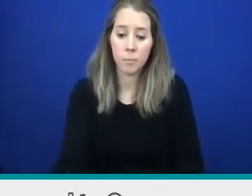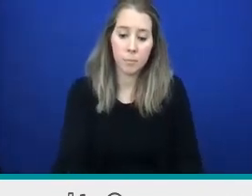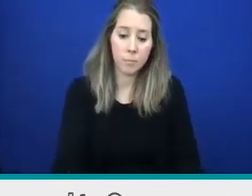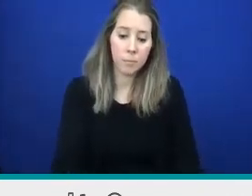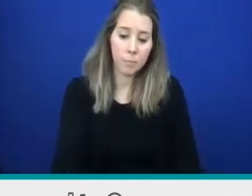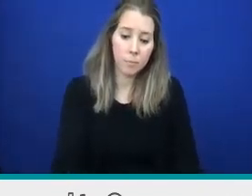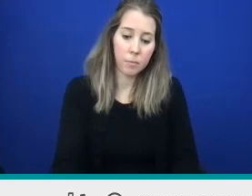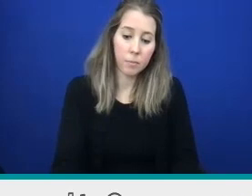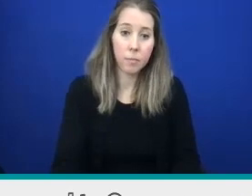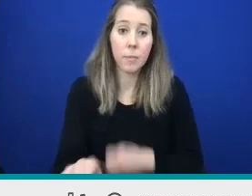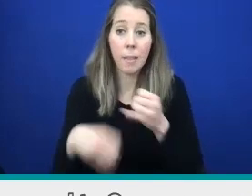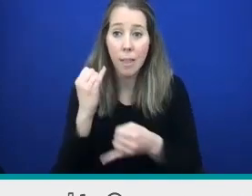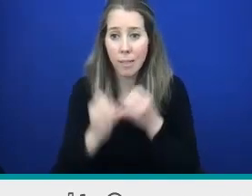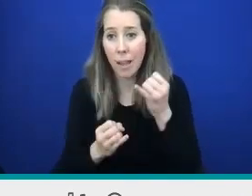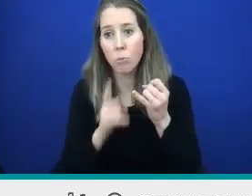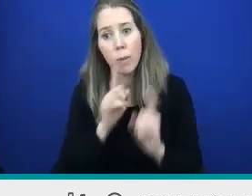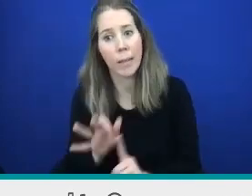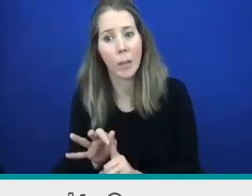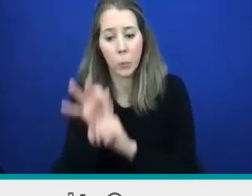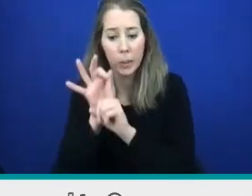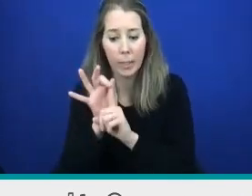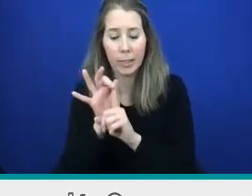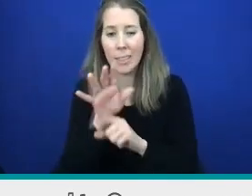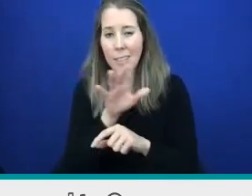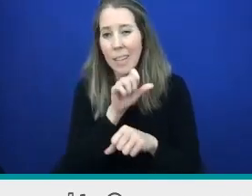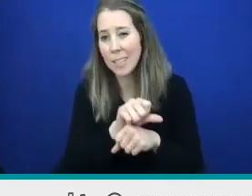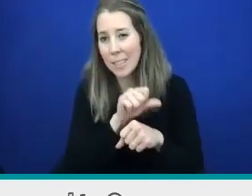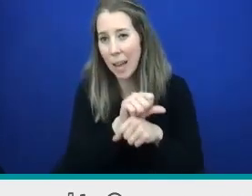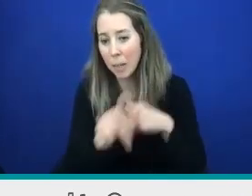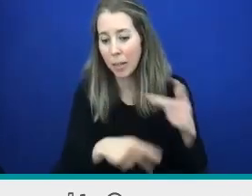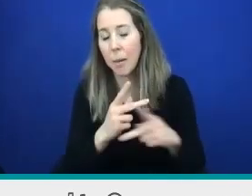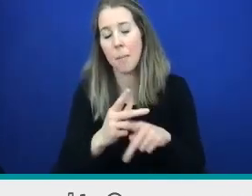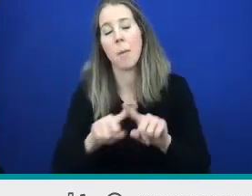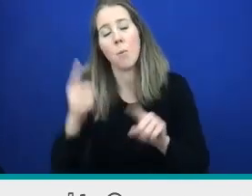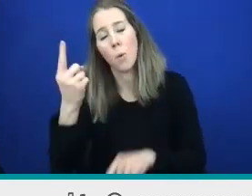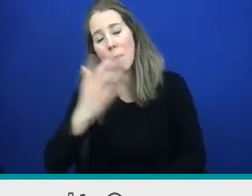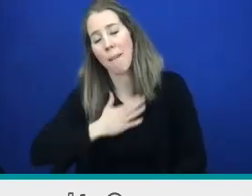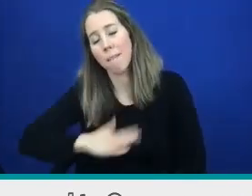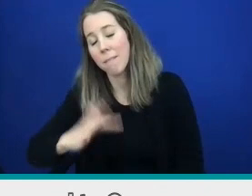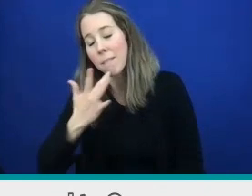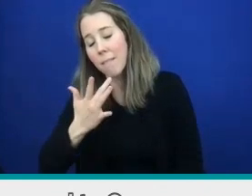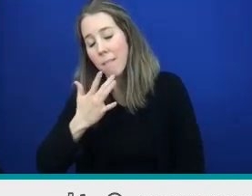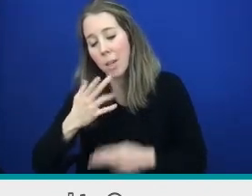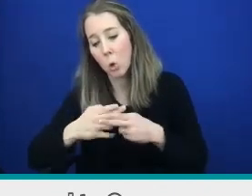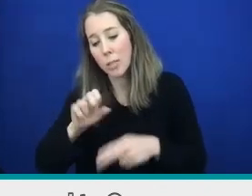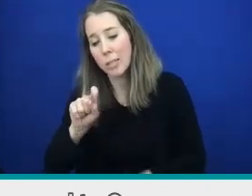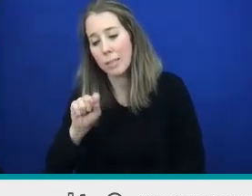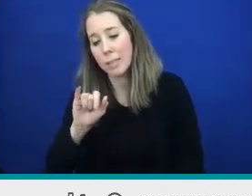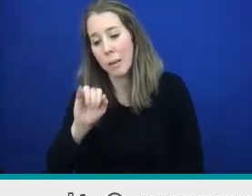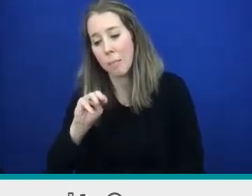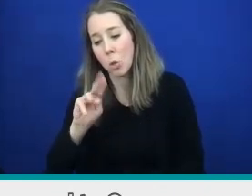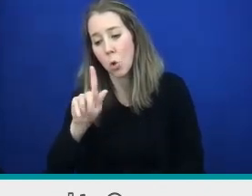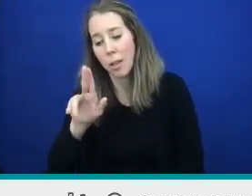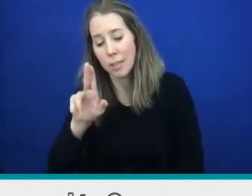And then the last one, which is very unique assignment type, but one of my favorites, is what we call our stimulus assignment.